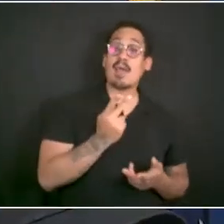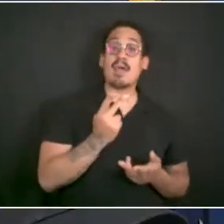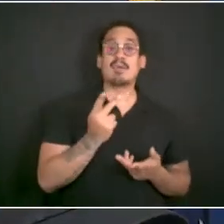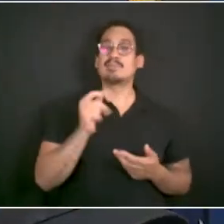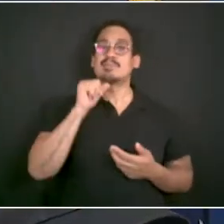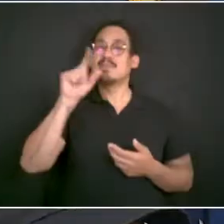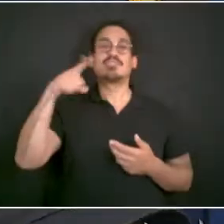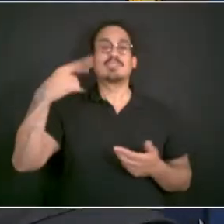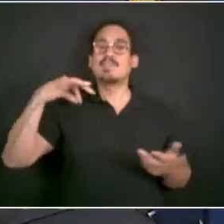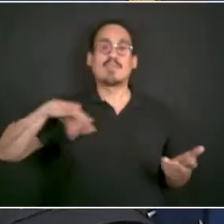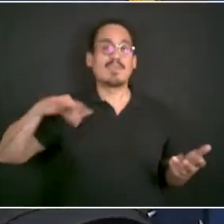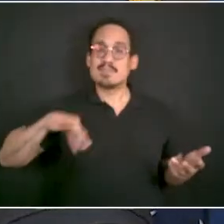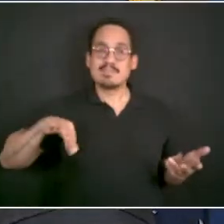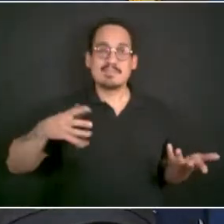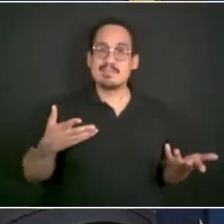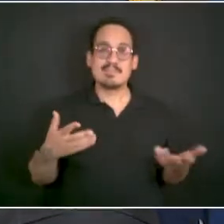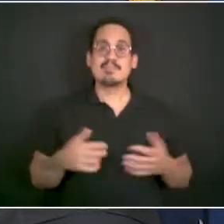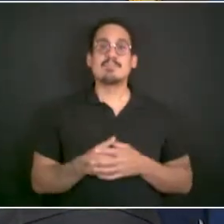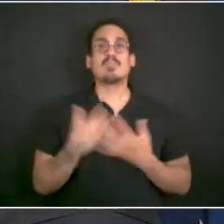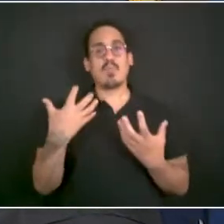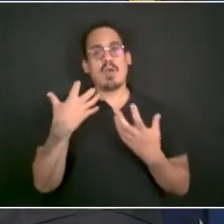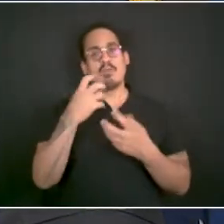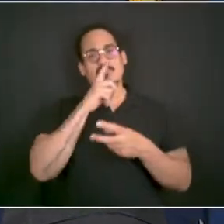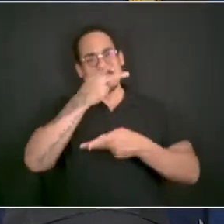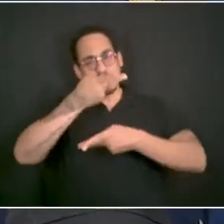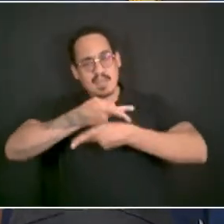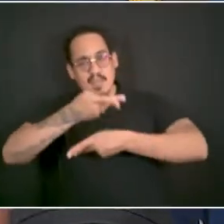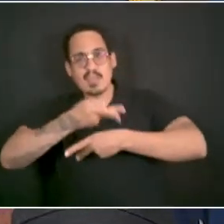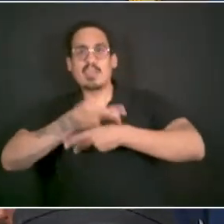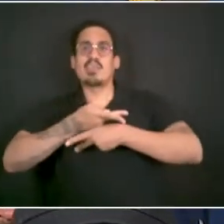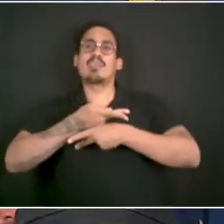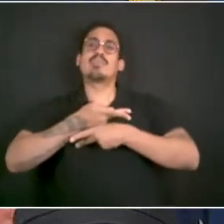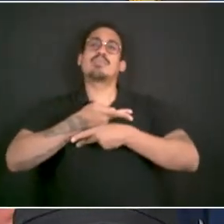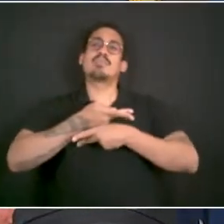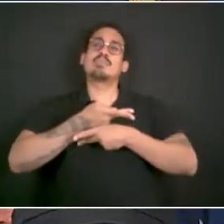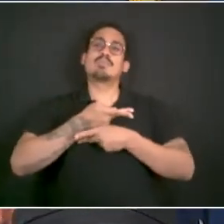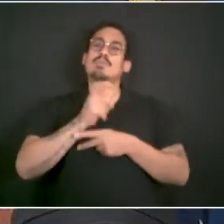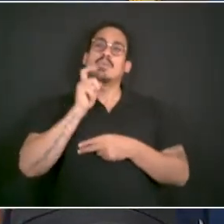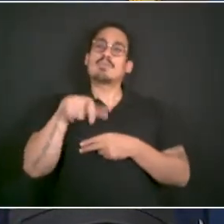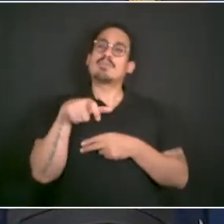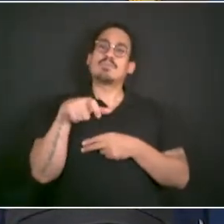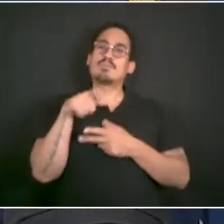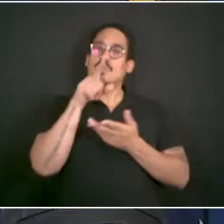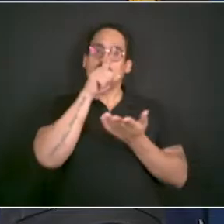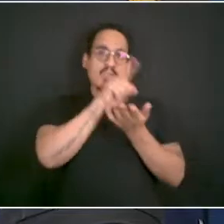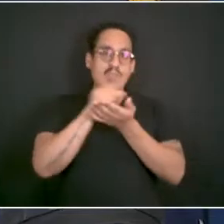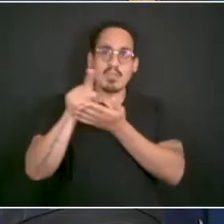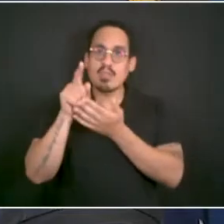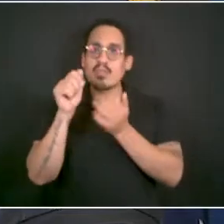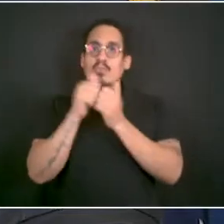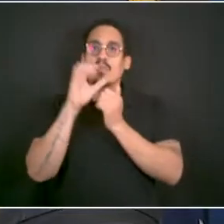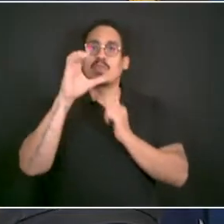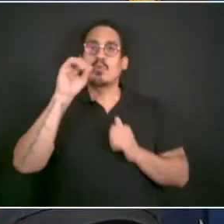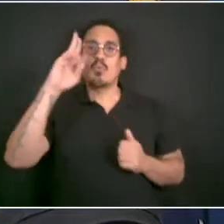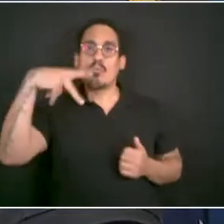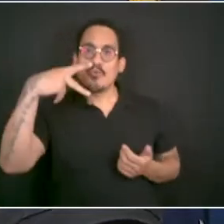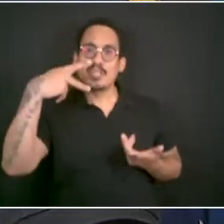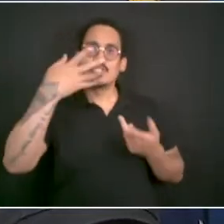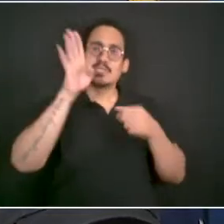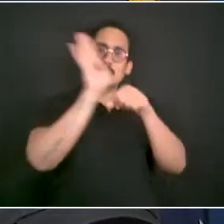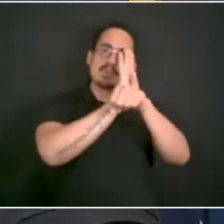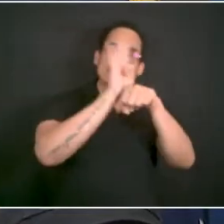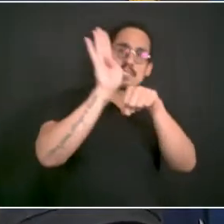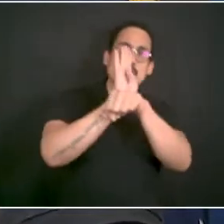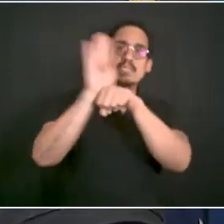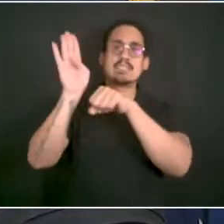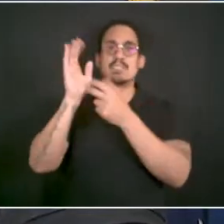do it for everyday citizens. And our corporations, they need to step up. They need to make sure that they're doing